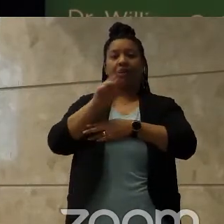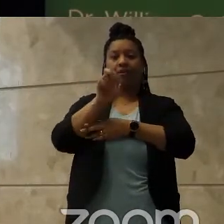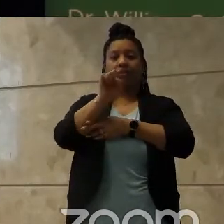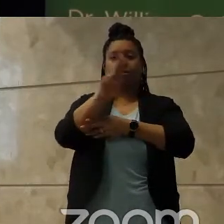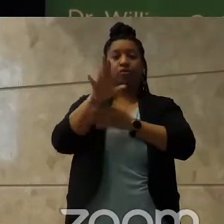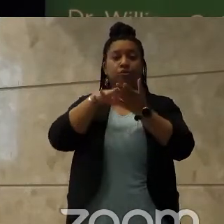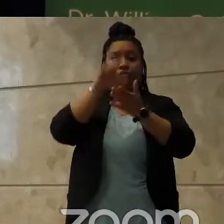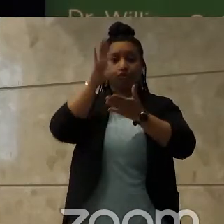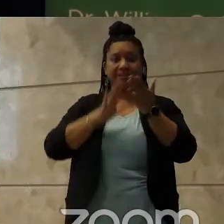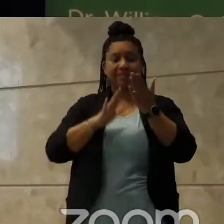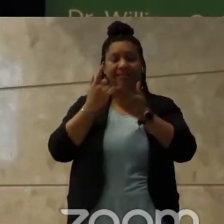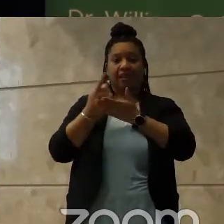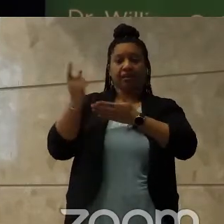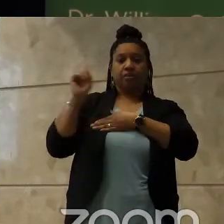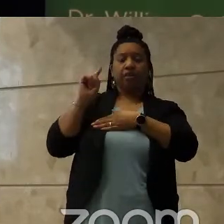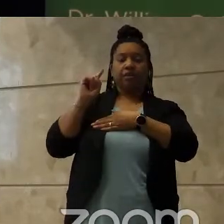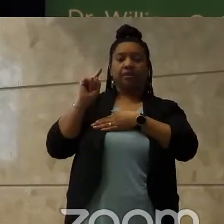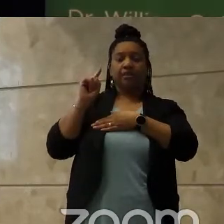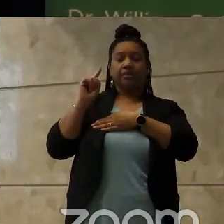Immediately I thought, okay,